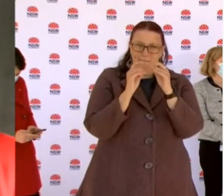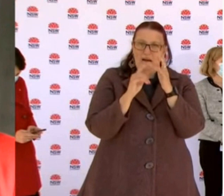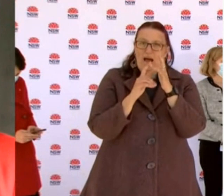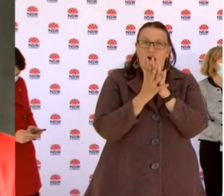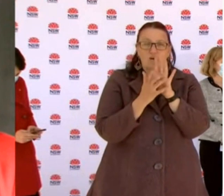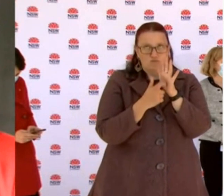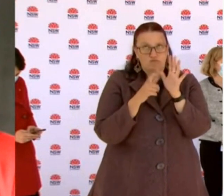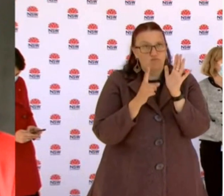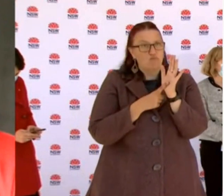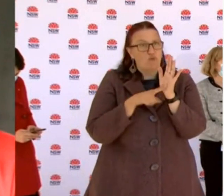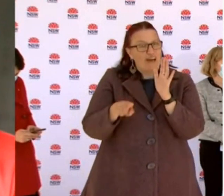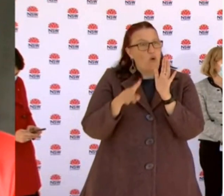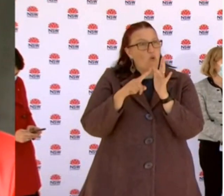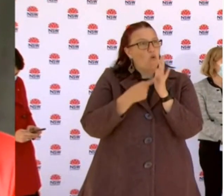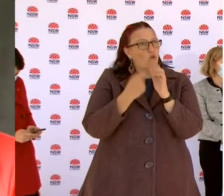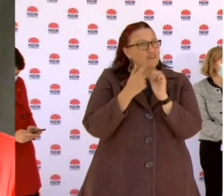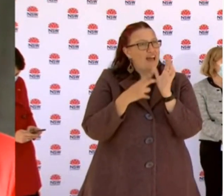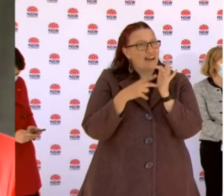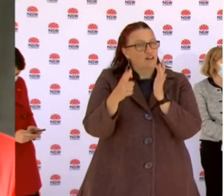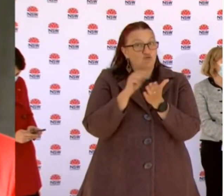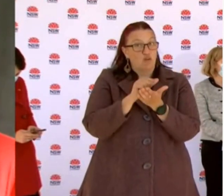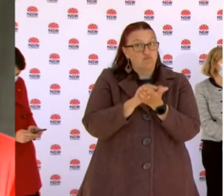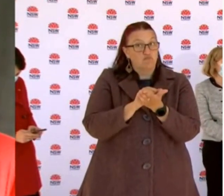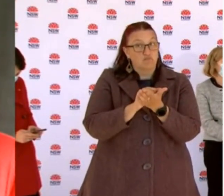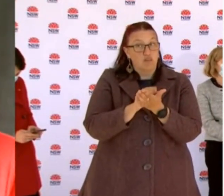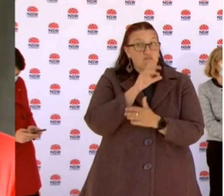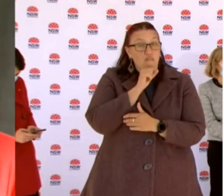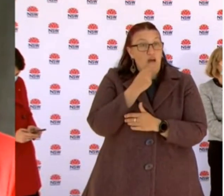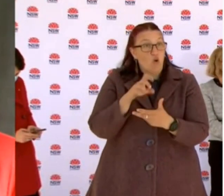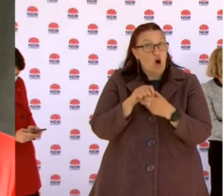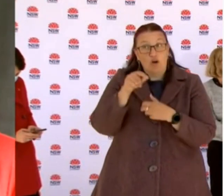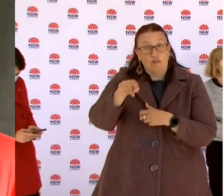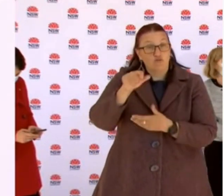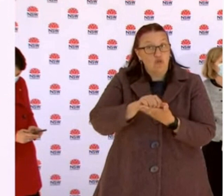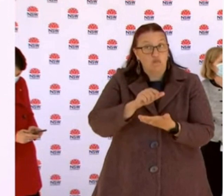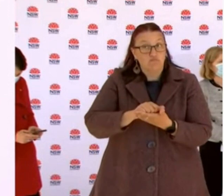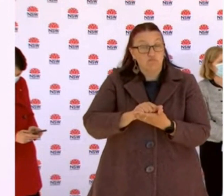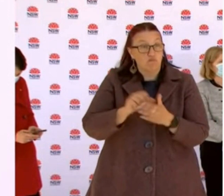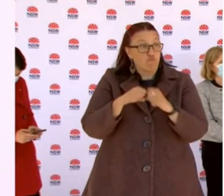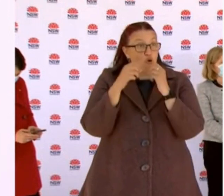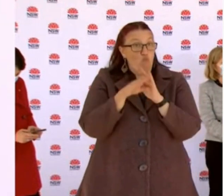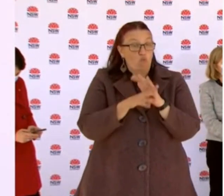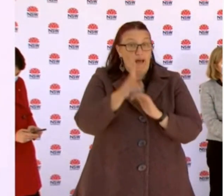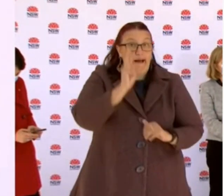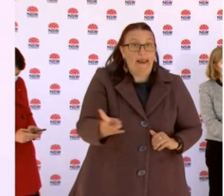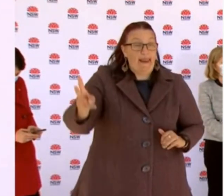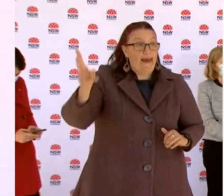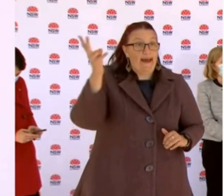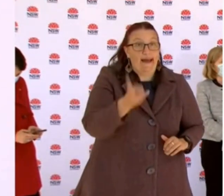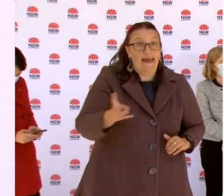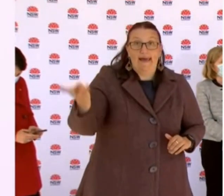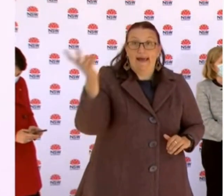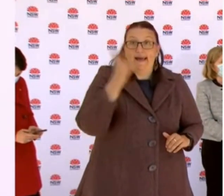the proprietor arrested now on several occasions. Can you just go and shut that shop down, or other businesses? It's the irony, isn't it, that they're more interested